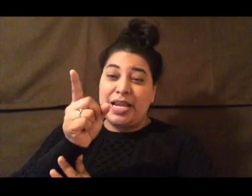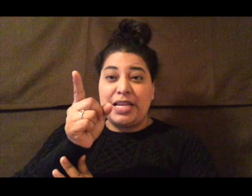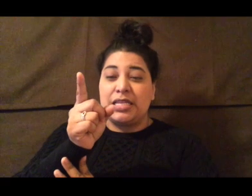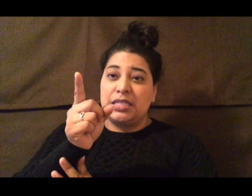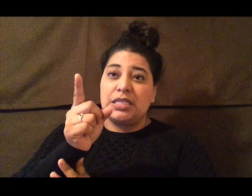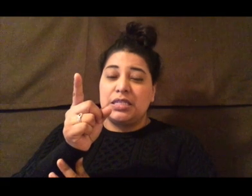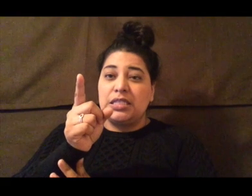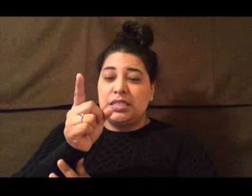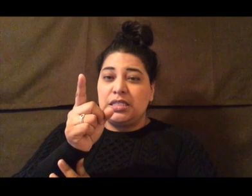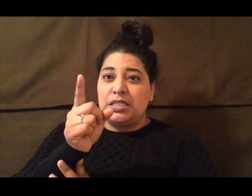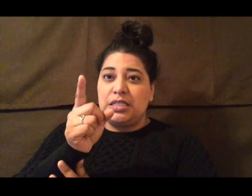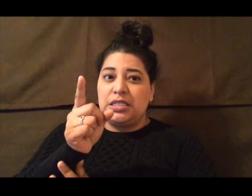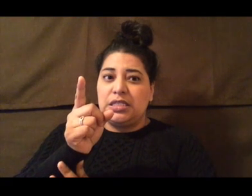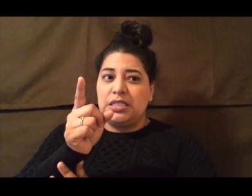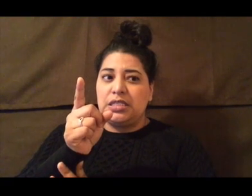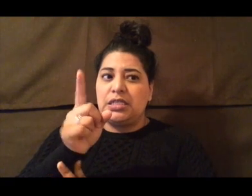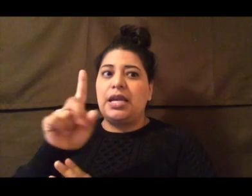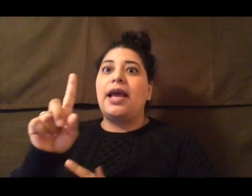10 minutes,